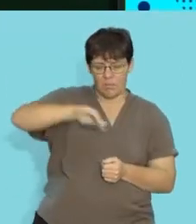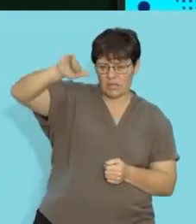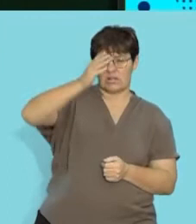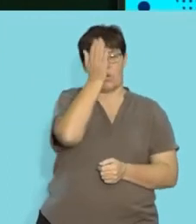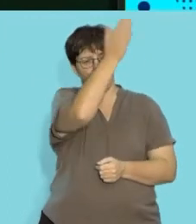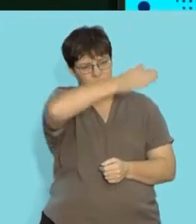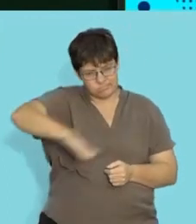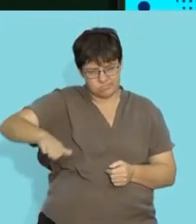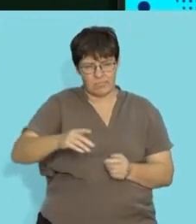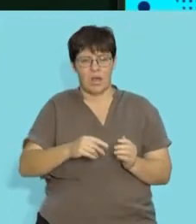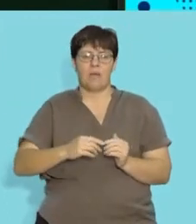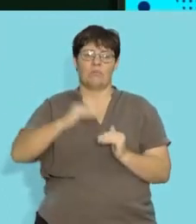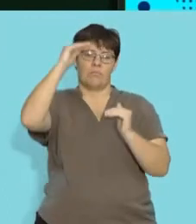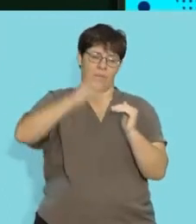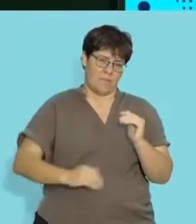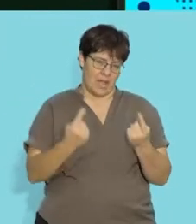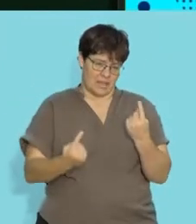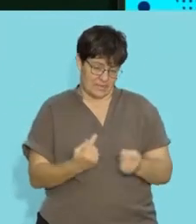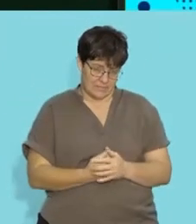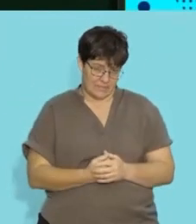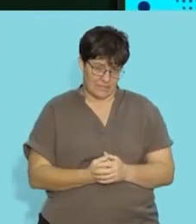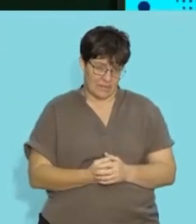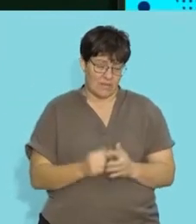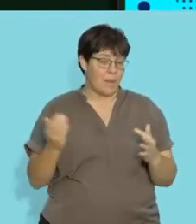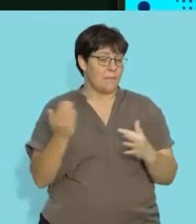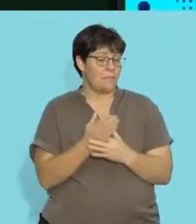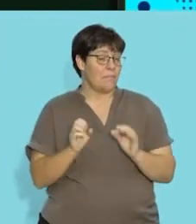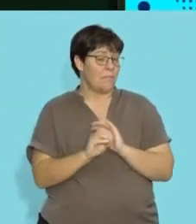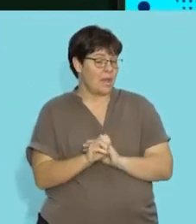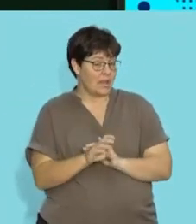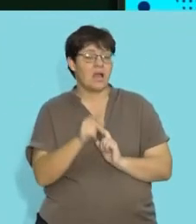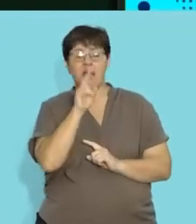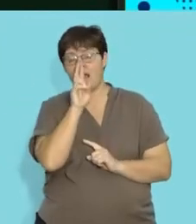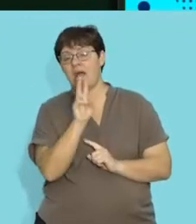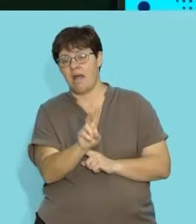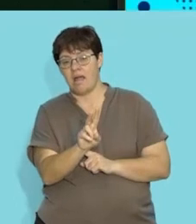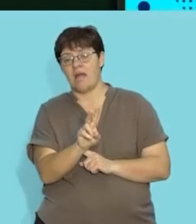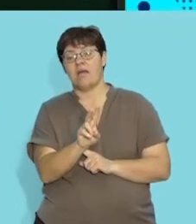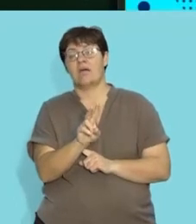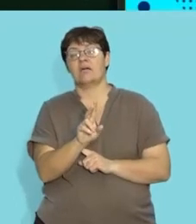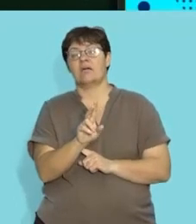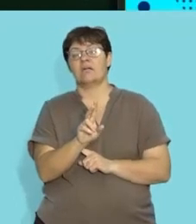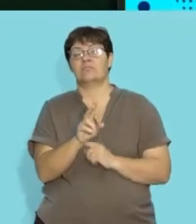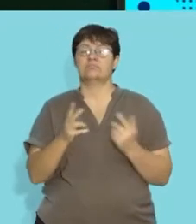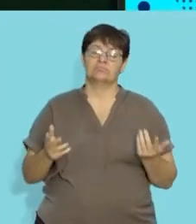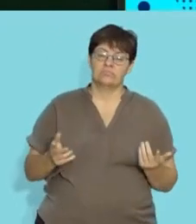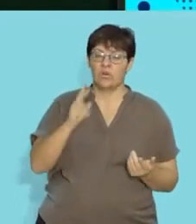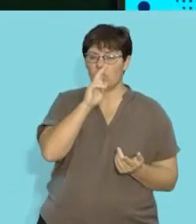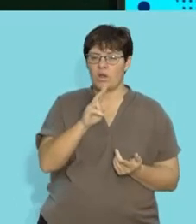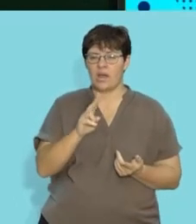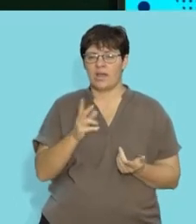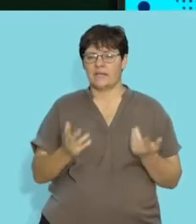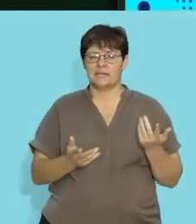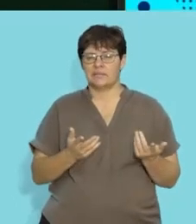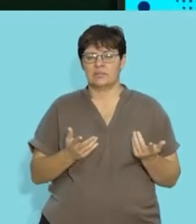That will then be a decreasing function. Guys, let's take a quick ad break. When I come back, we are going to look at how do you